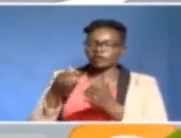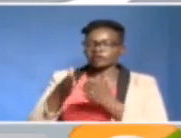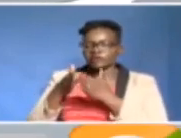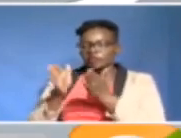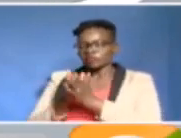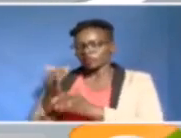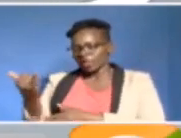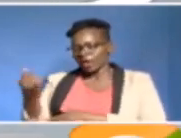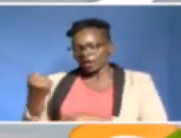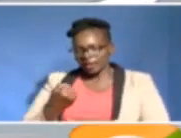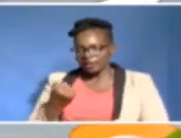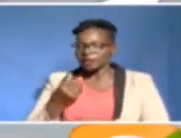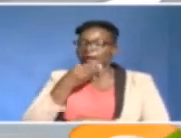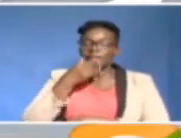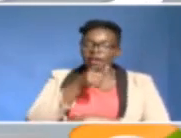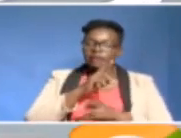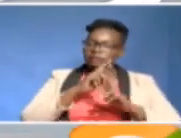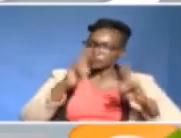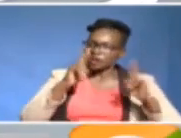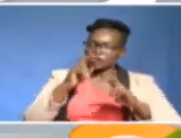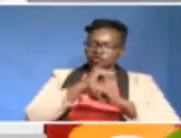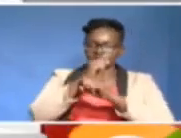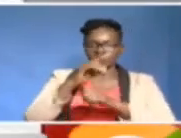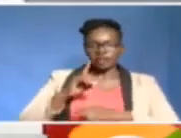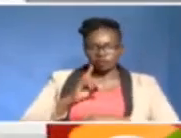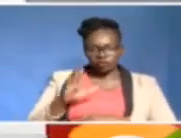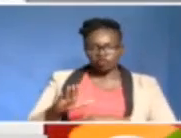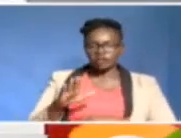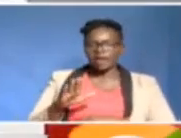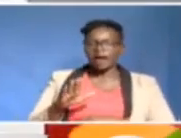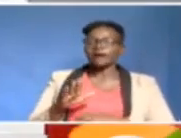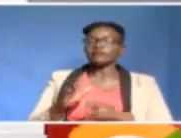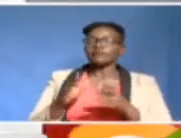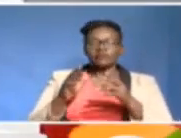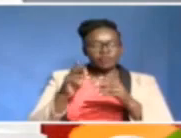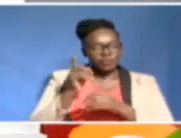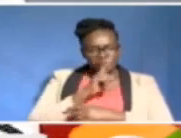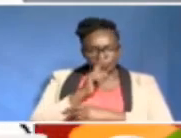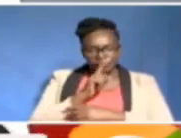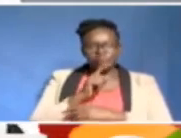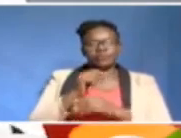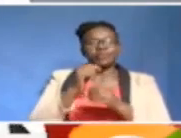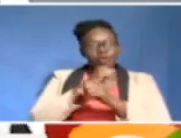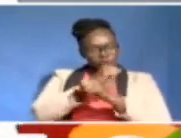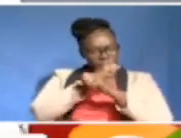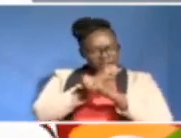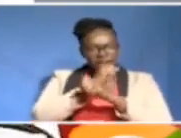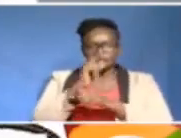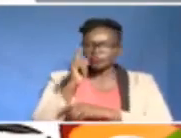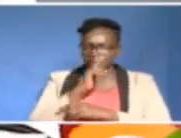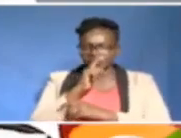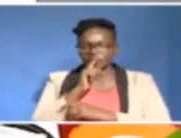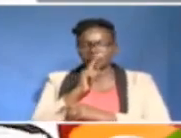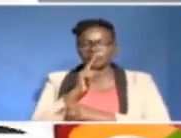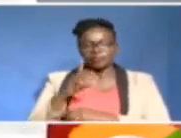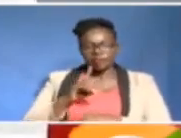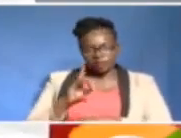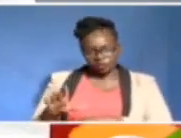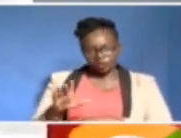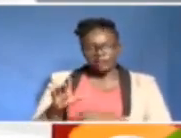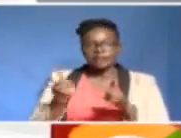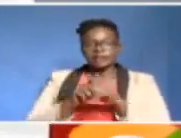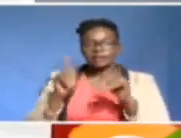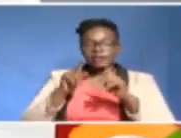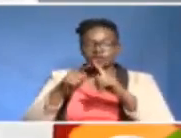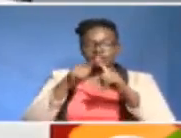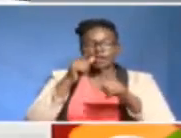to protect their daughters for anything. Mm. They, you know, your father protects you and would kill a man